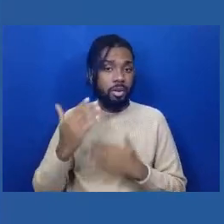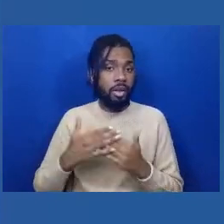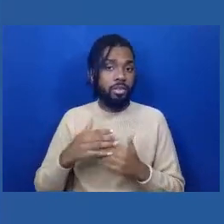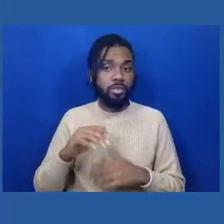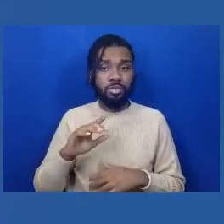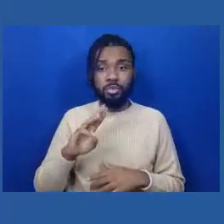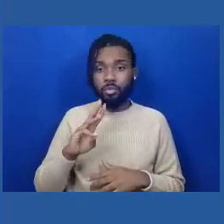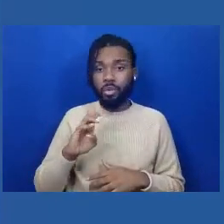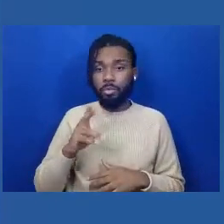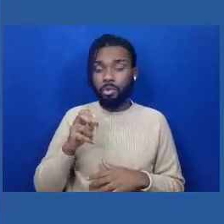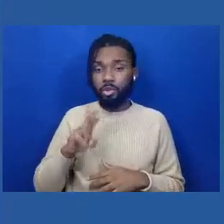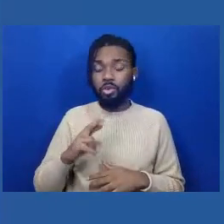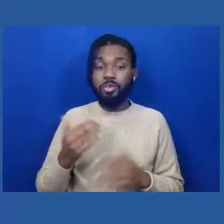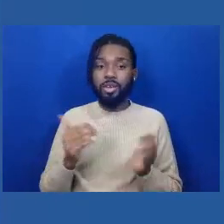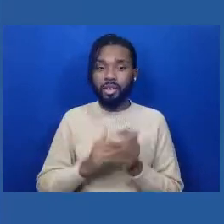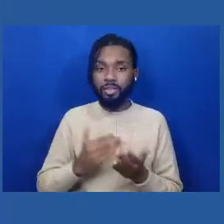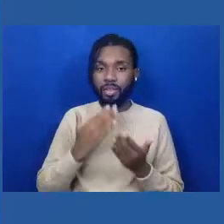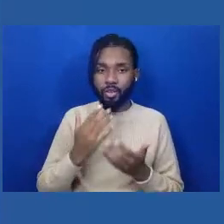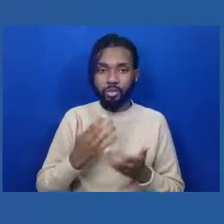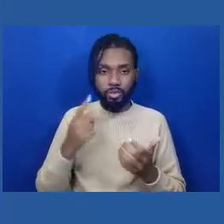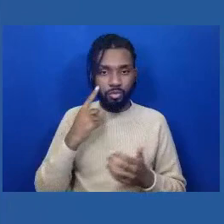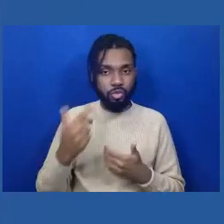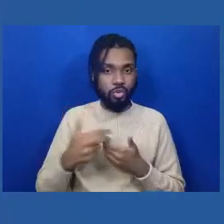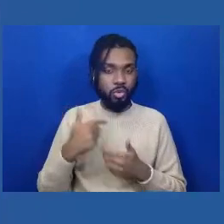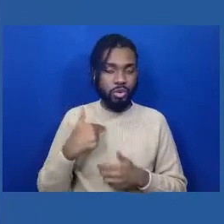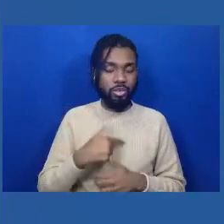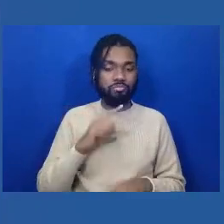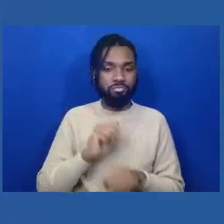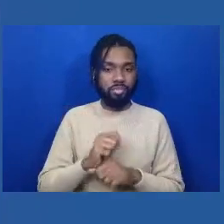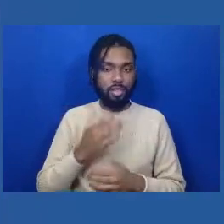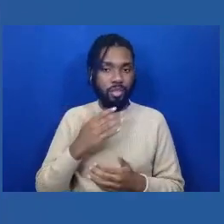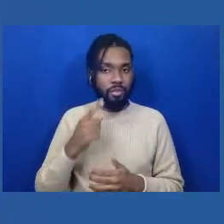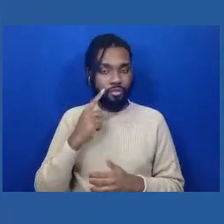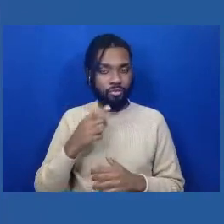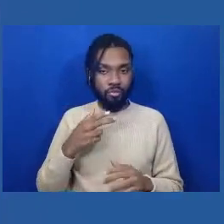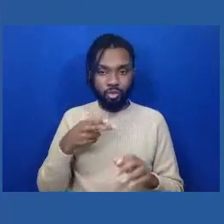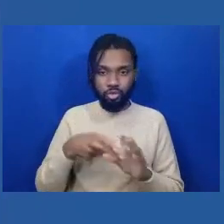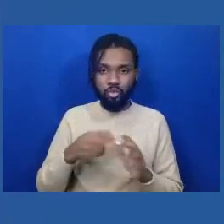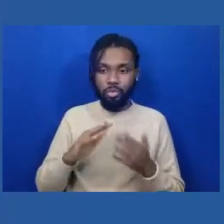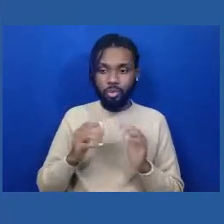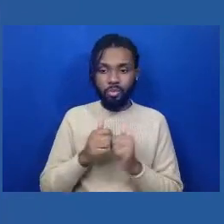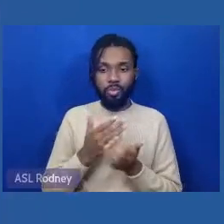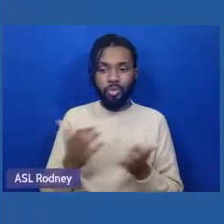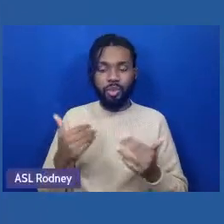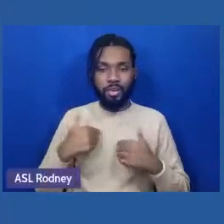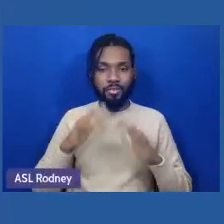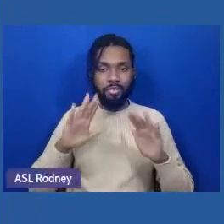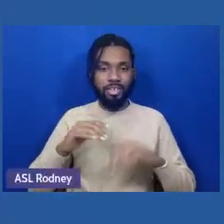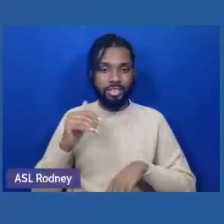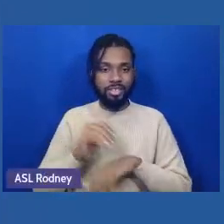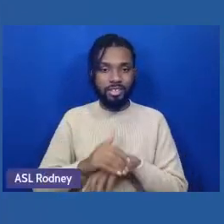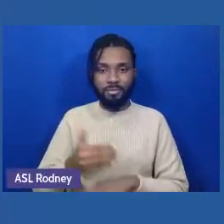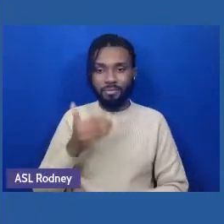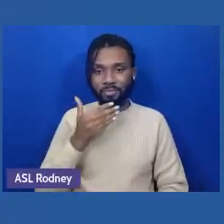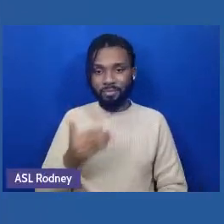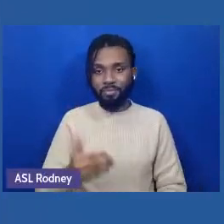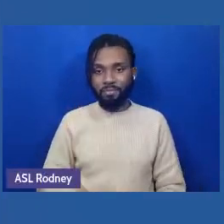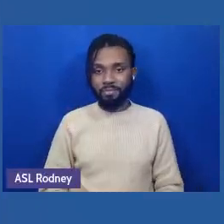thank you so much for joining us. Really so grateful to be in community with y'all, and have a fantastic night. Thank you.